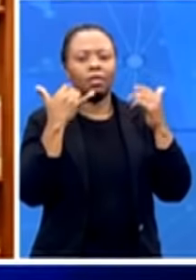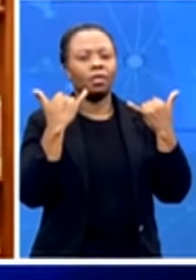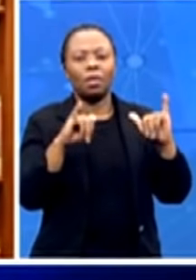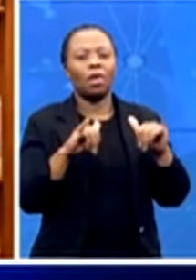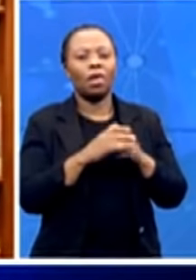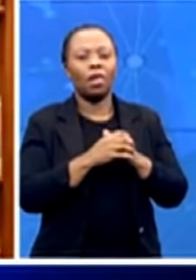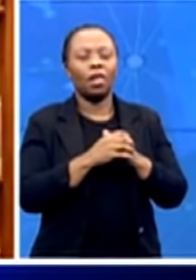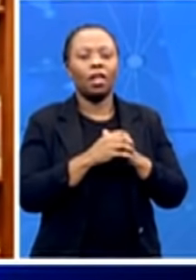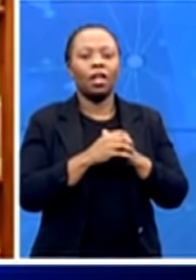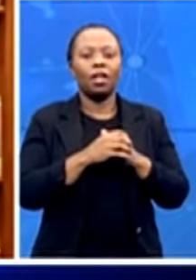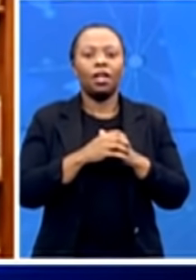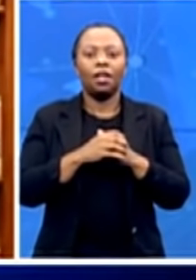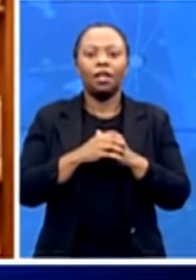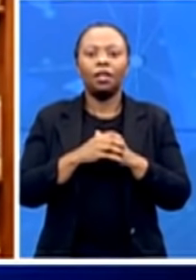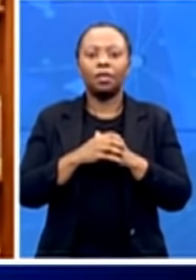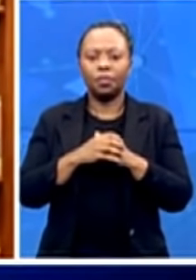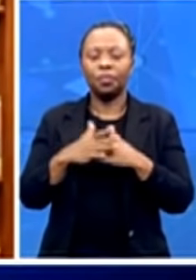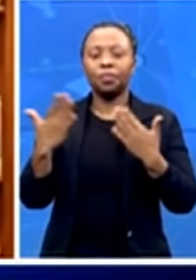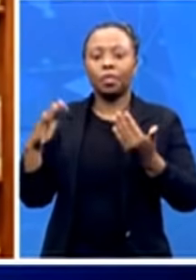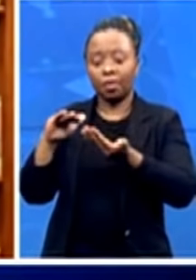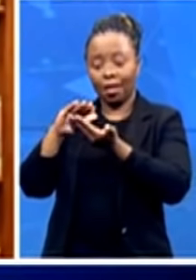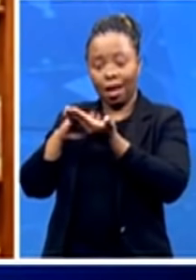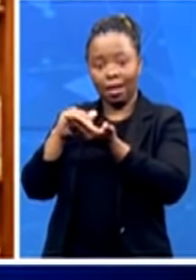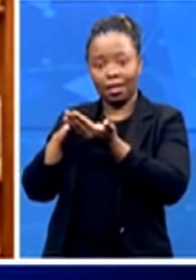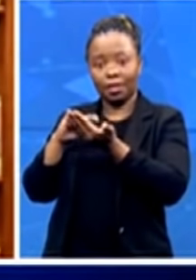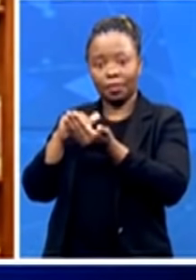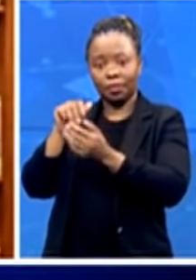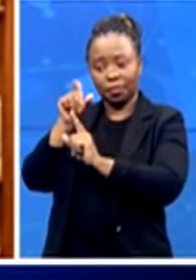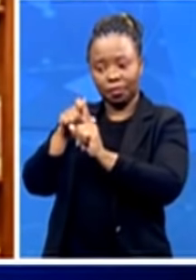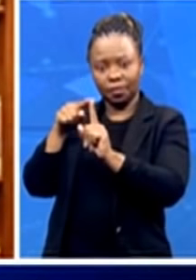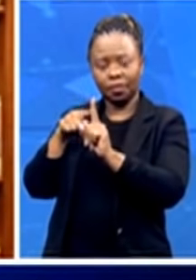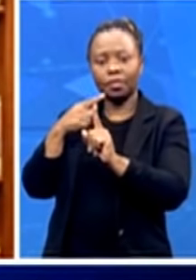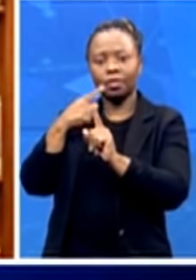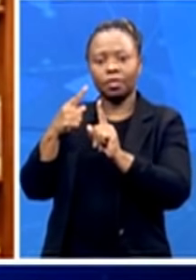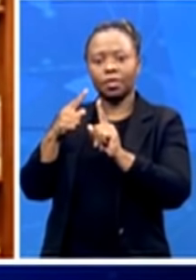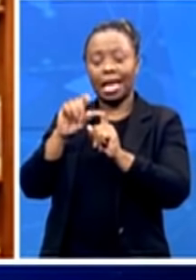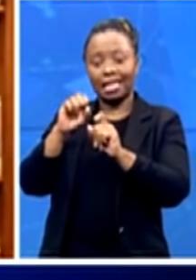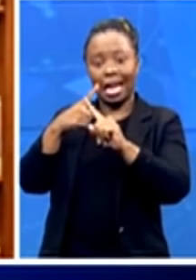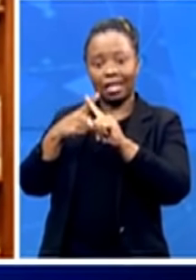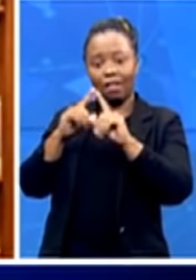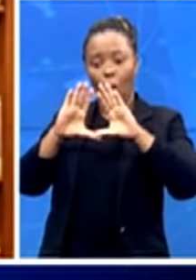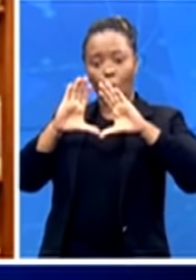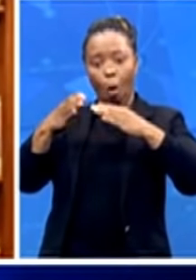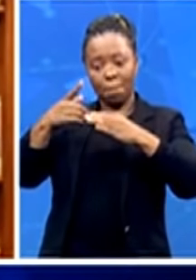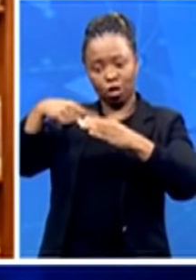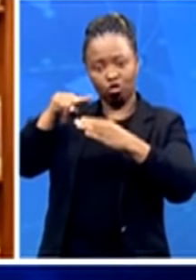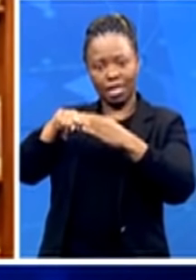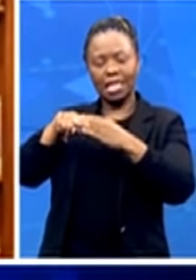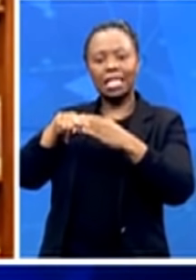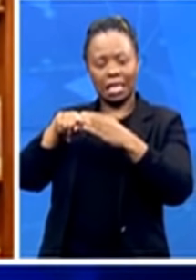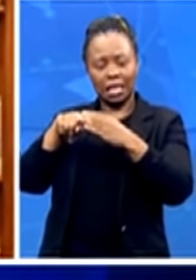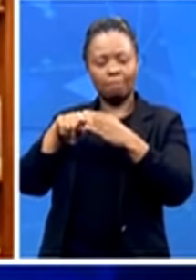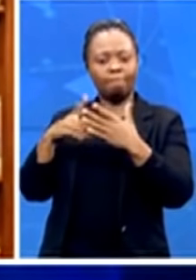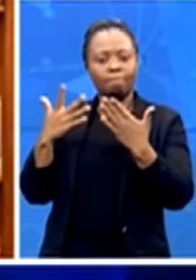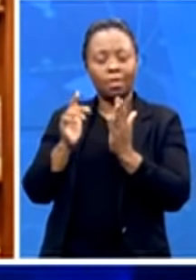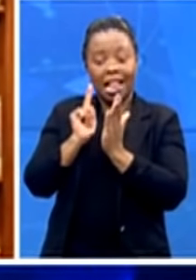Ace Magashule argues that the party's National Executive Committee does not possess the necessary legal powers, to change a